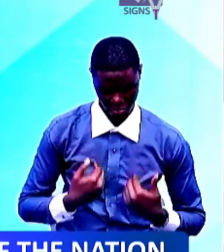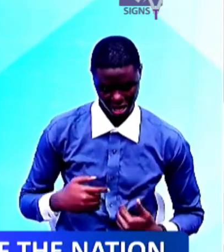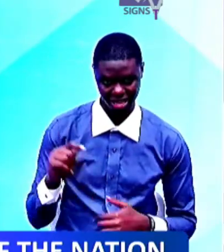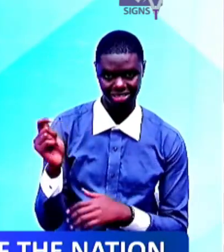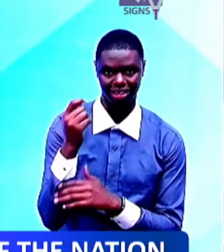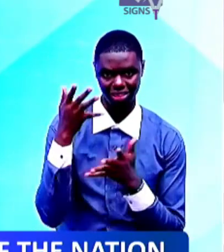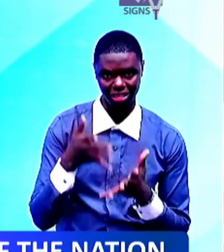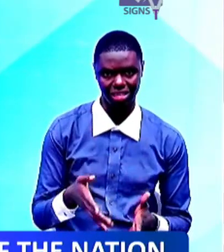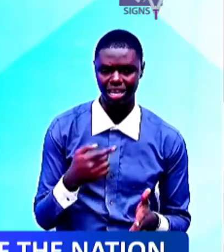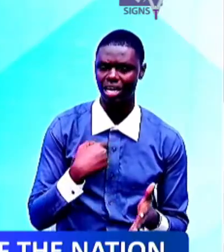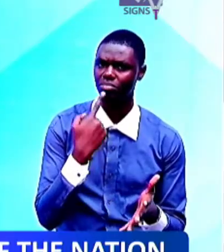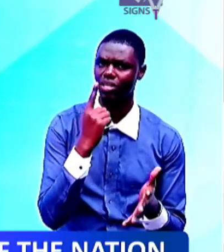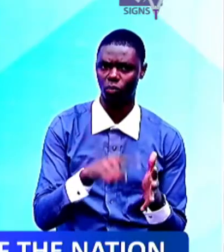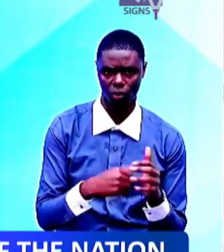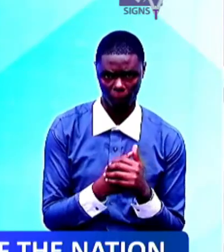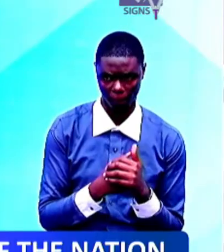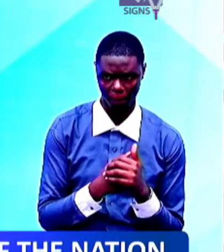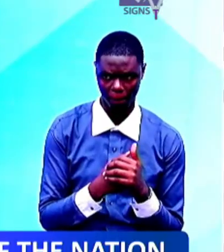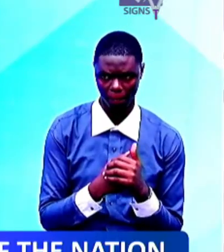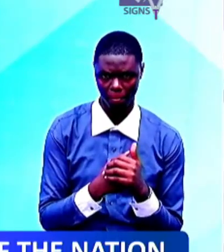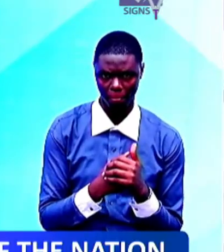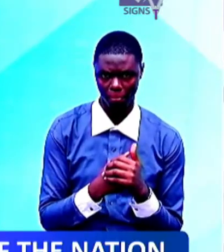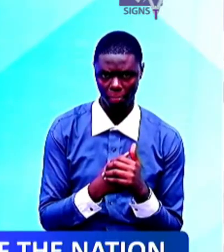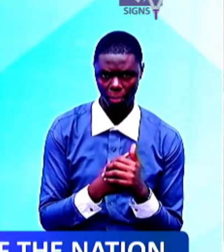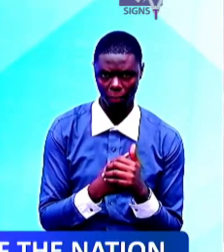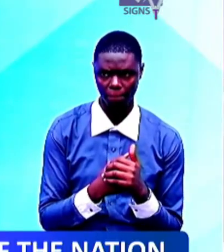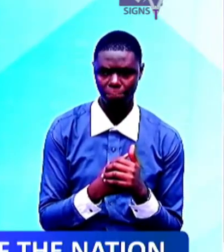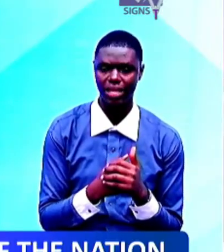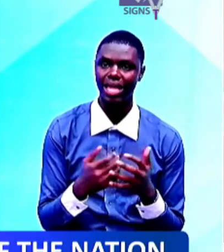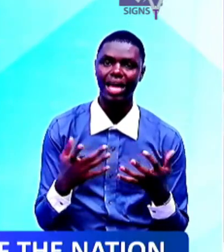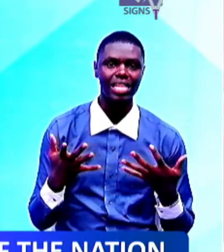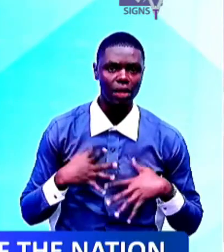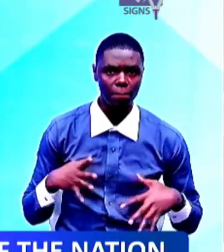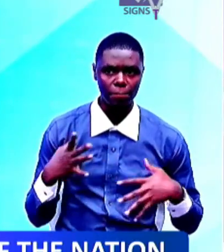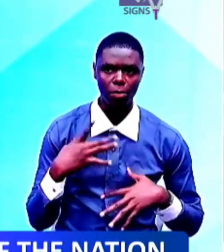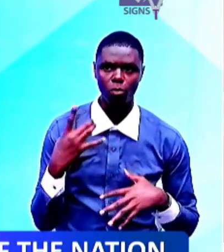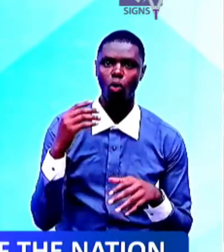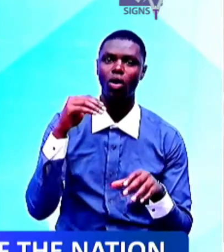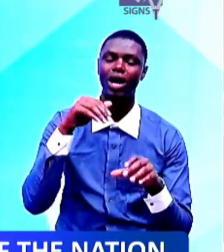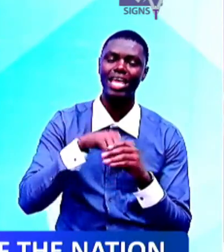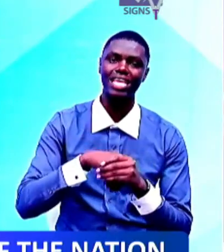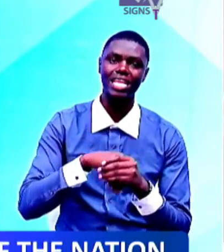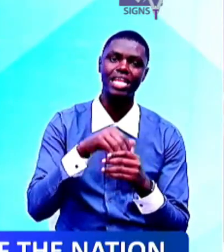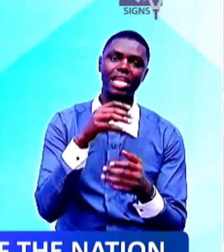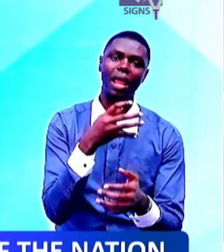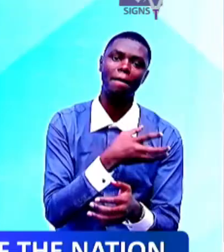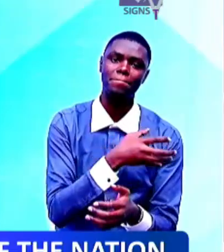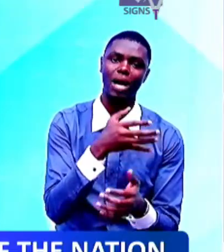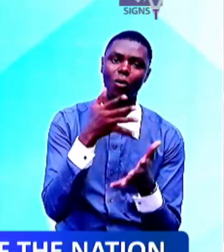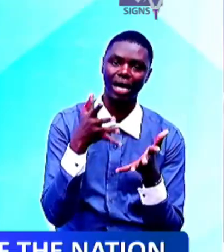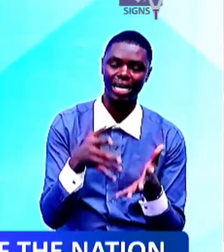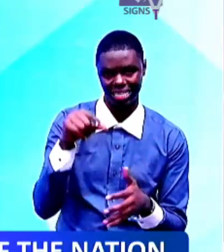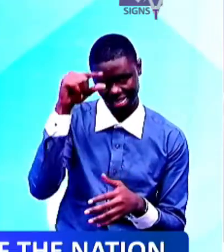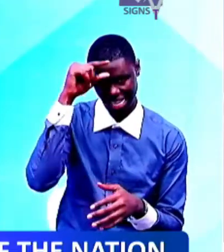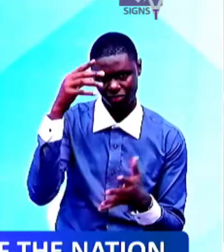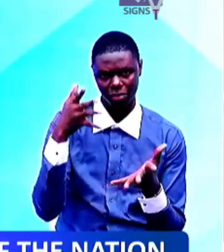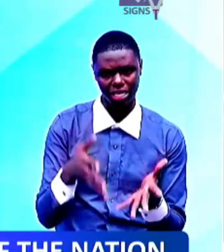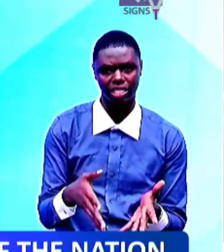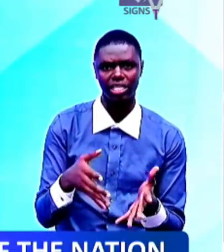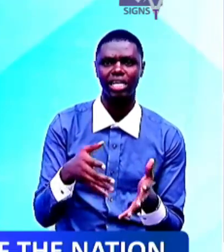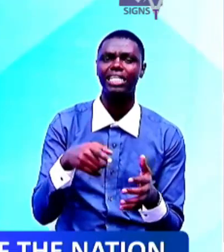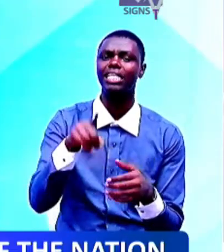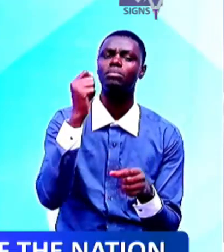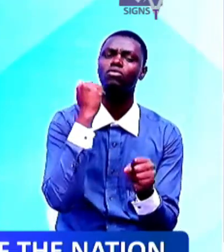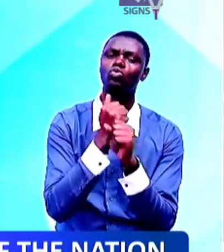here, what I'm saying, the people who are in power currently, what can they be able